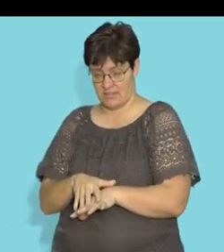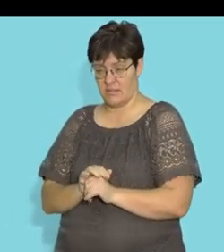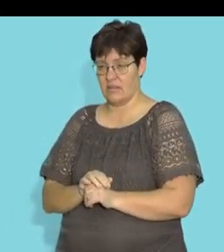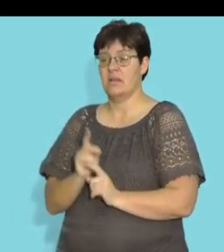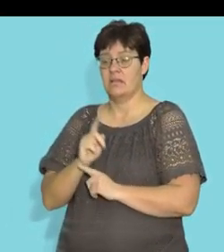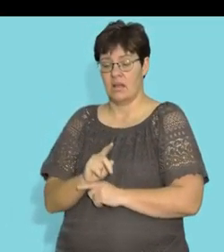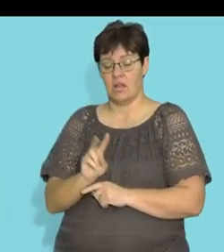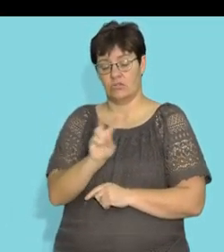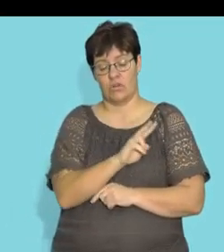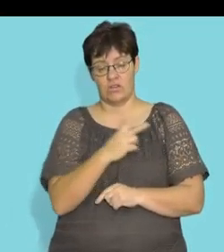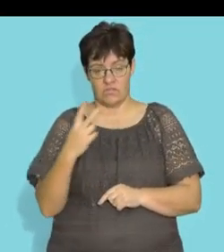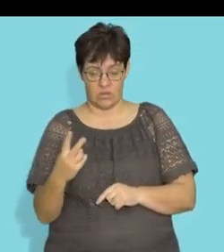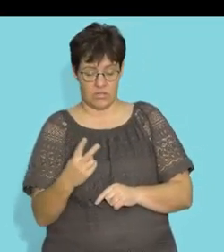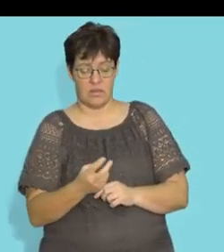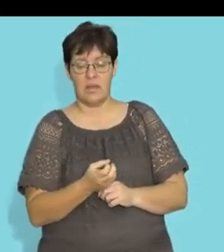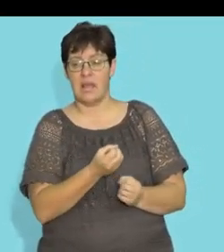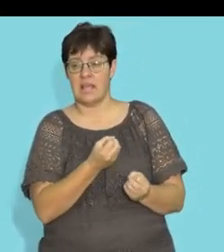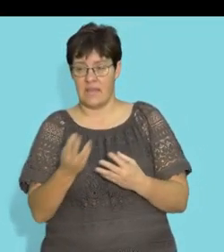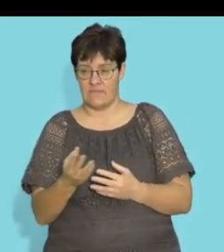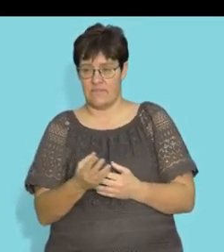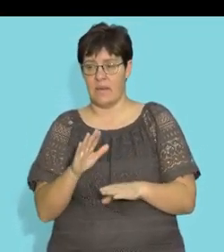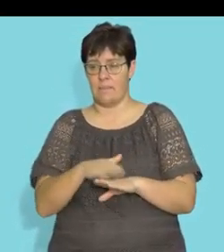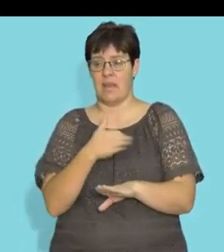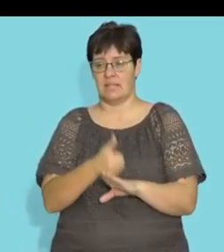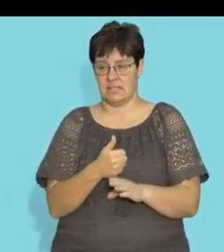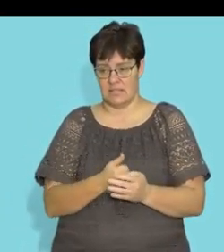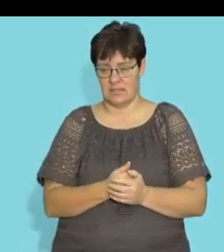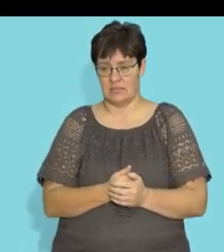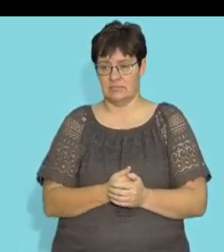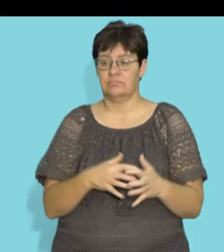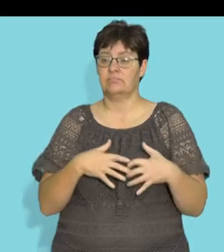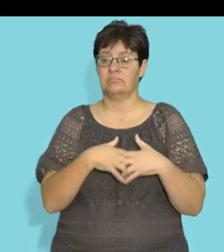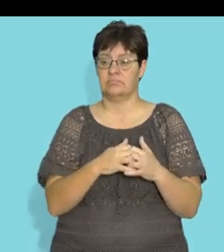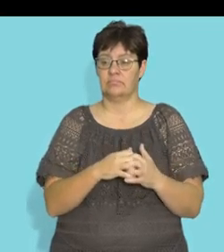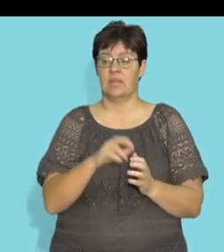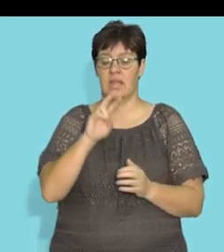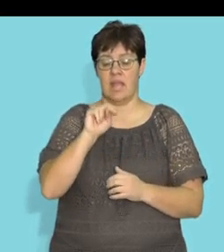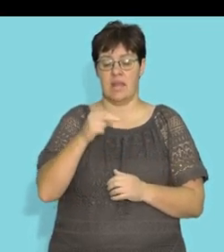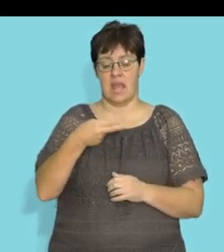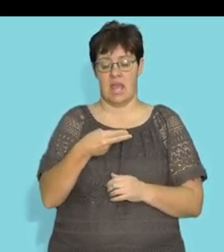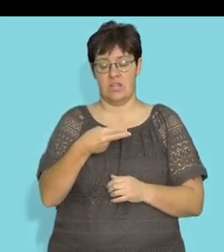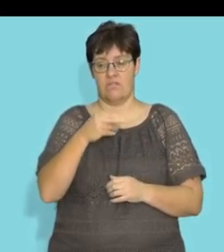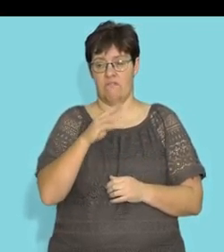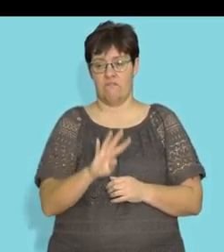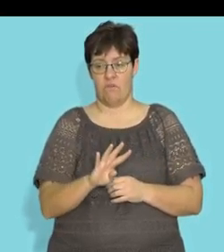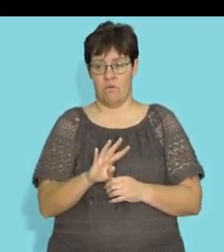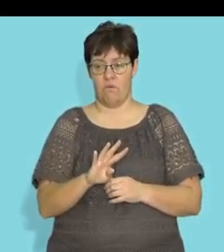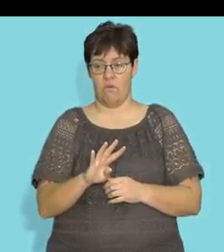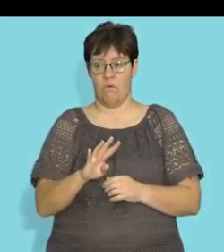we had hydrochloric acid that reacted with ammonium in this